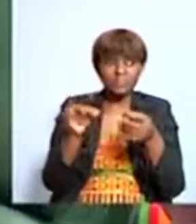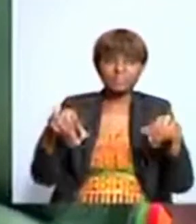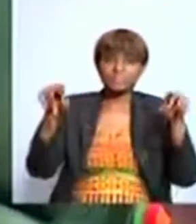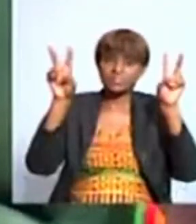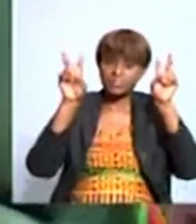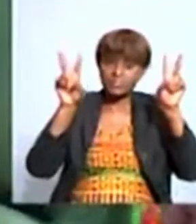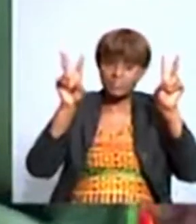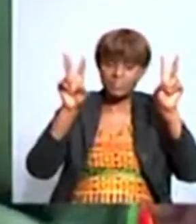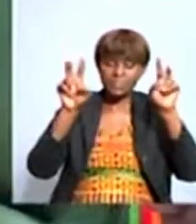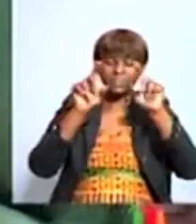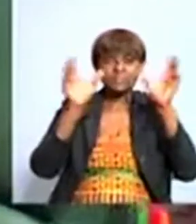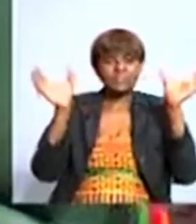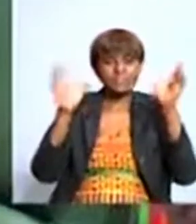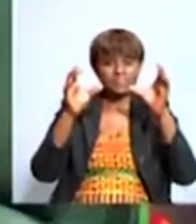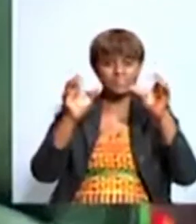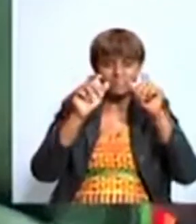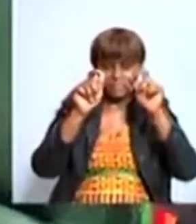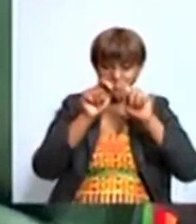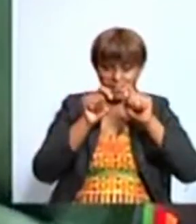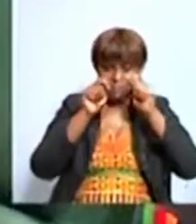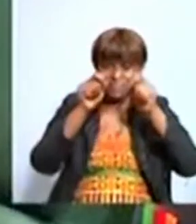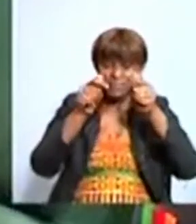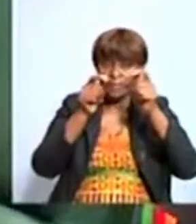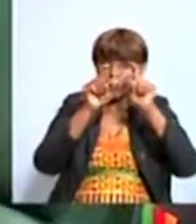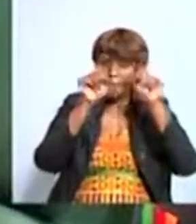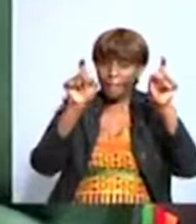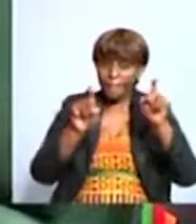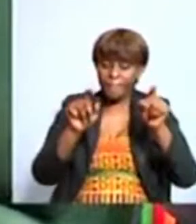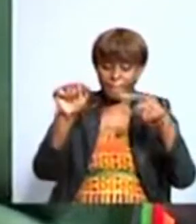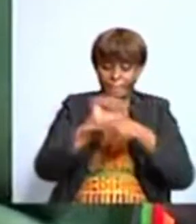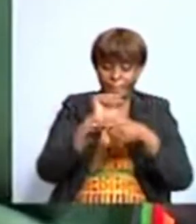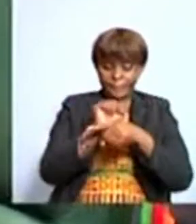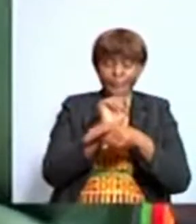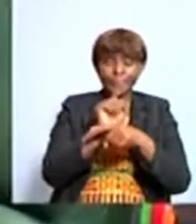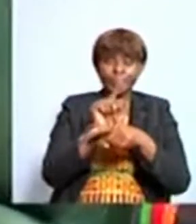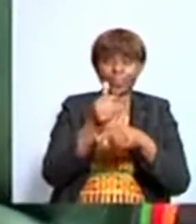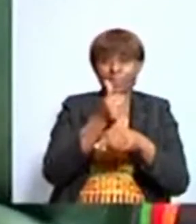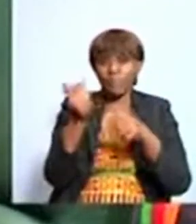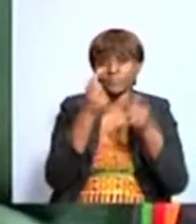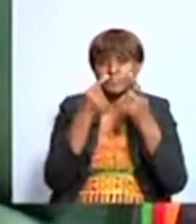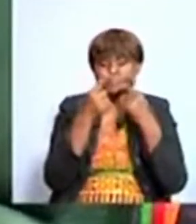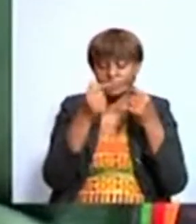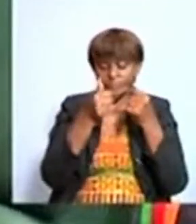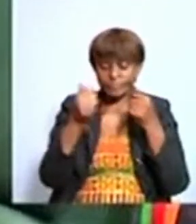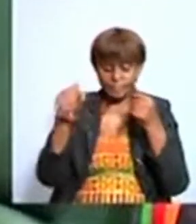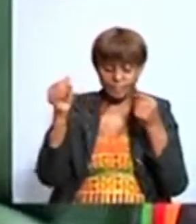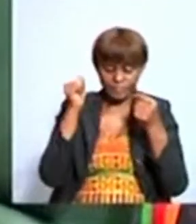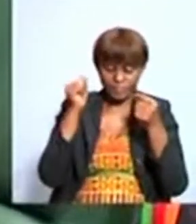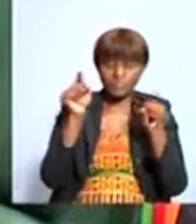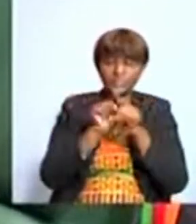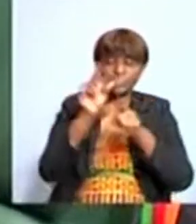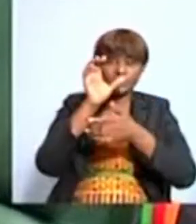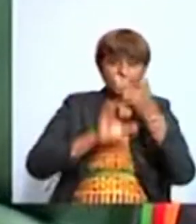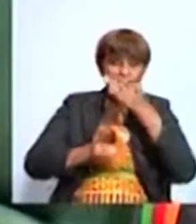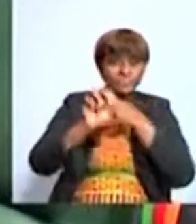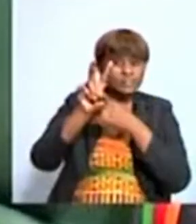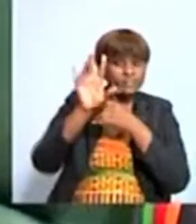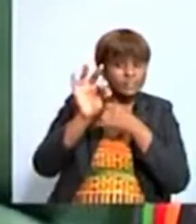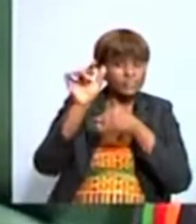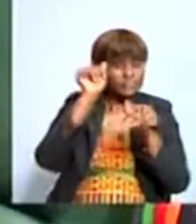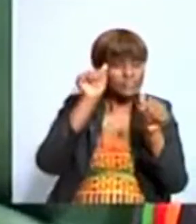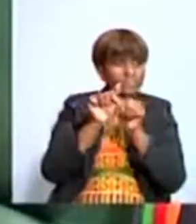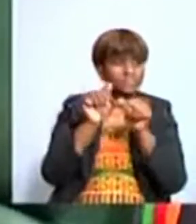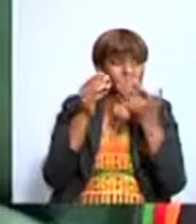of cancelled certificate of registration or practicing certificate. Any debate, any objection, clause 29 is agreed